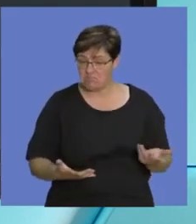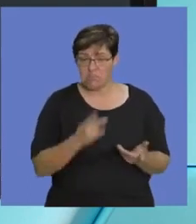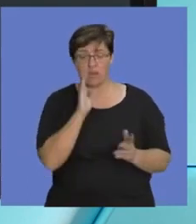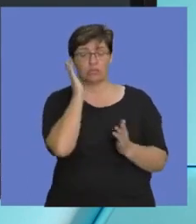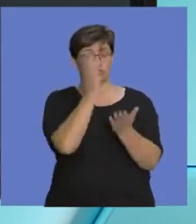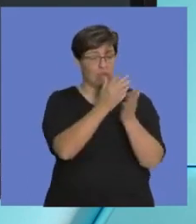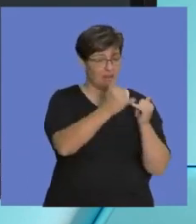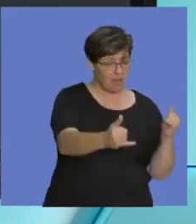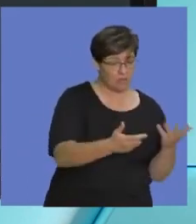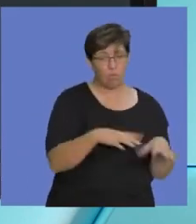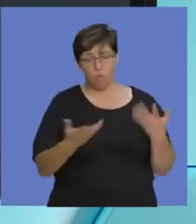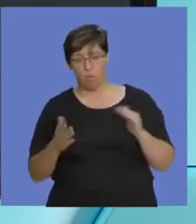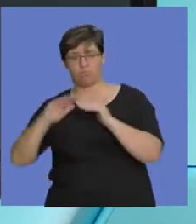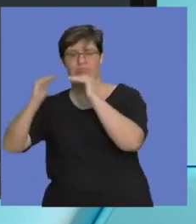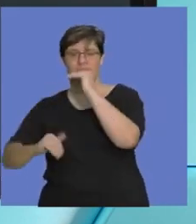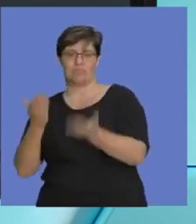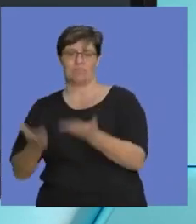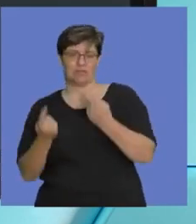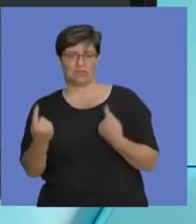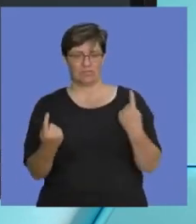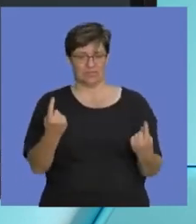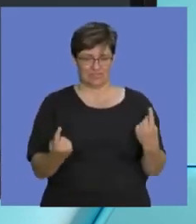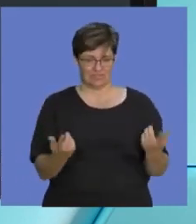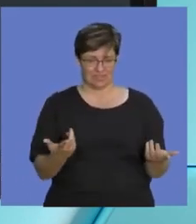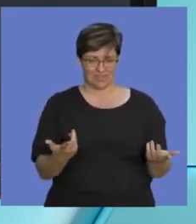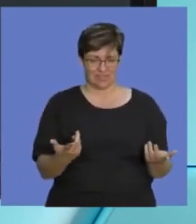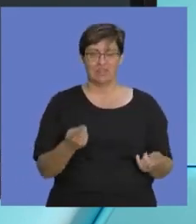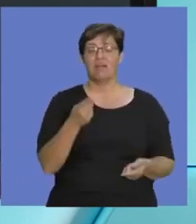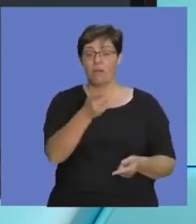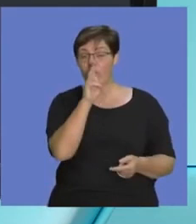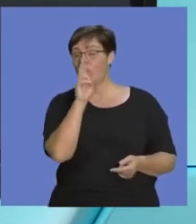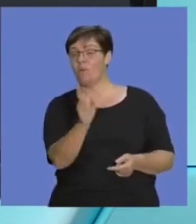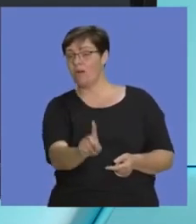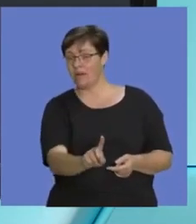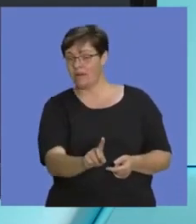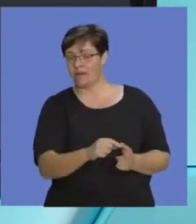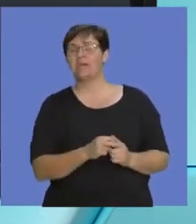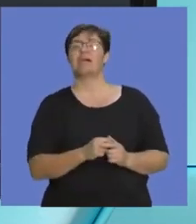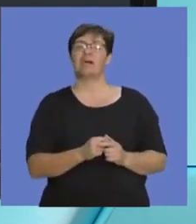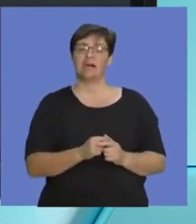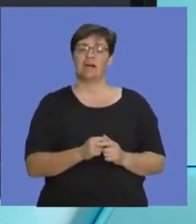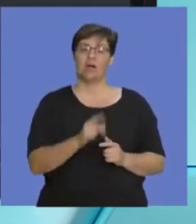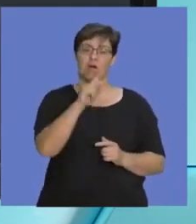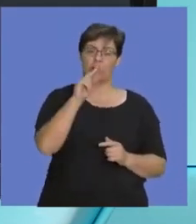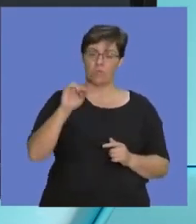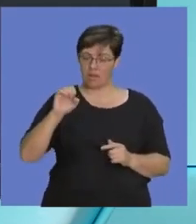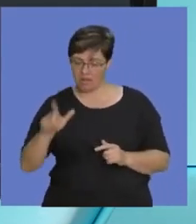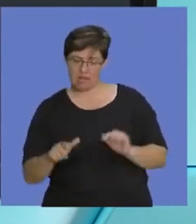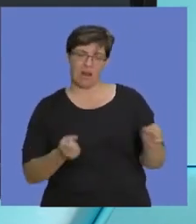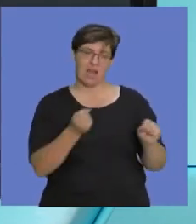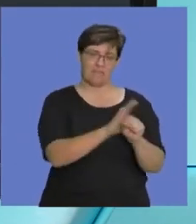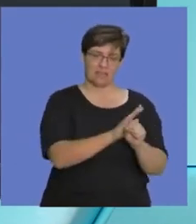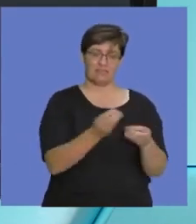If it's decay, is it straight line or reducing balance? And then you also need to look at how to convert between a